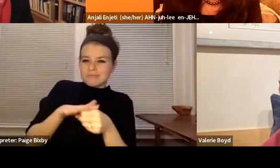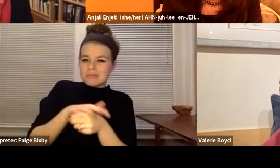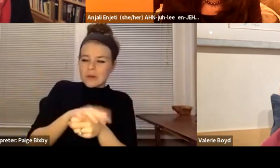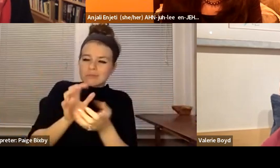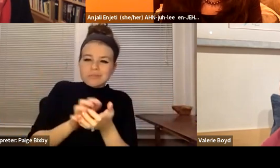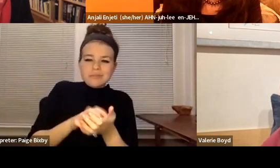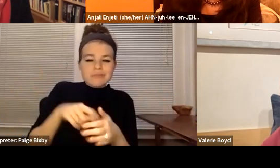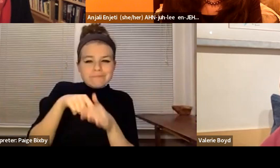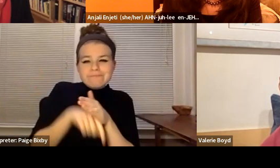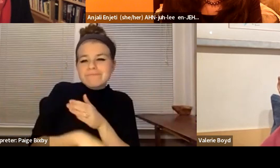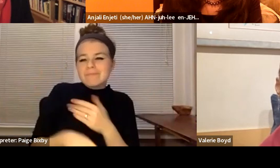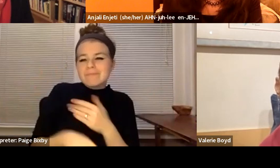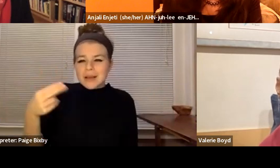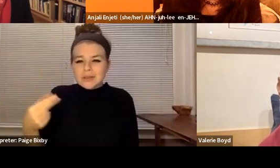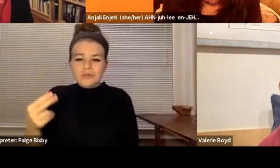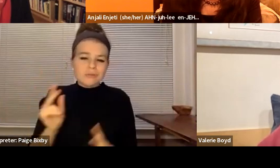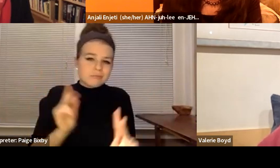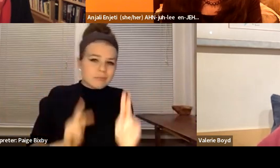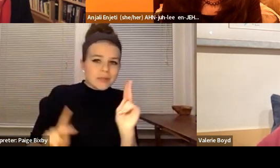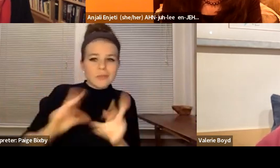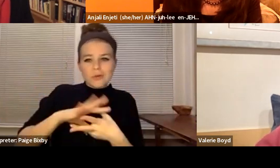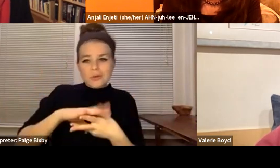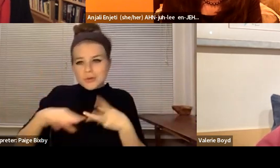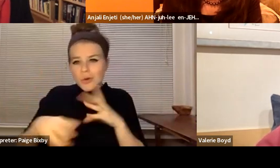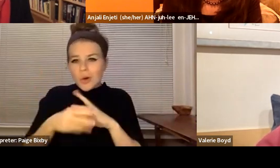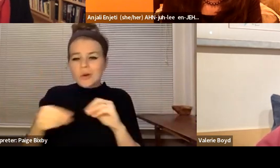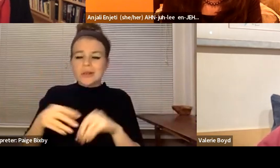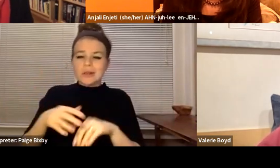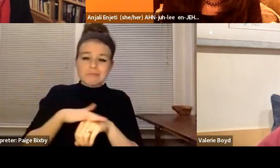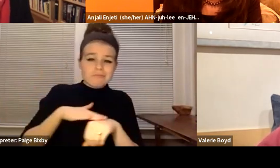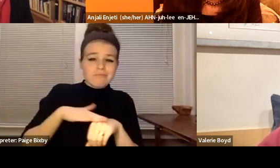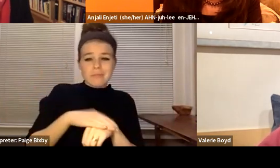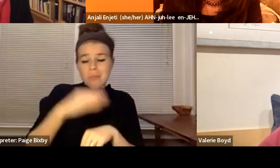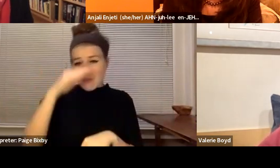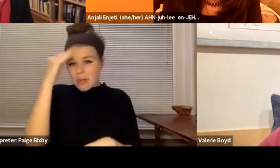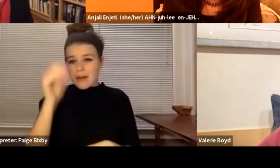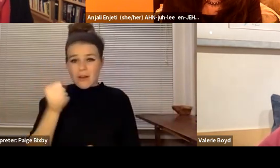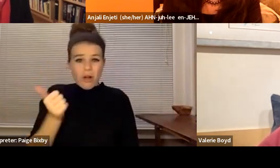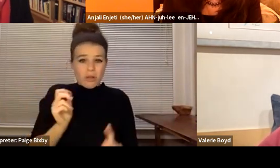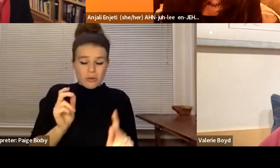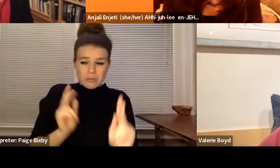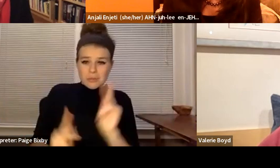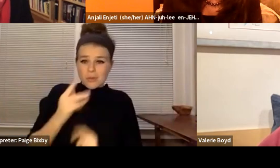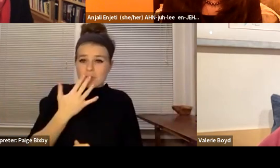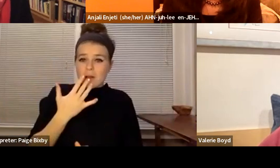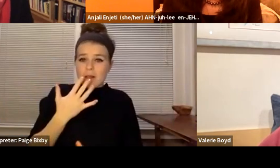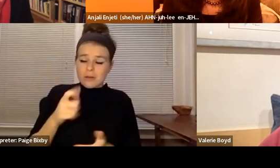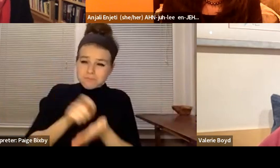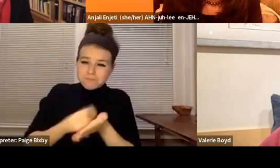in people, and in the stories Indigenous, Black, and other writers of color are feverishly writing every